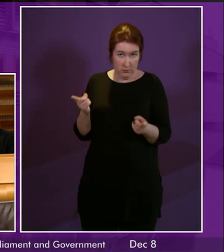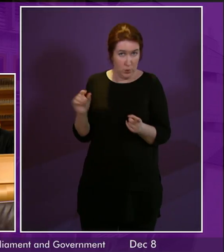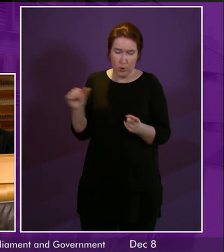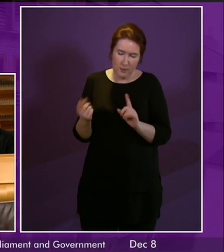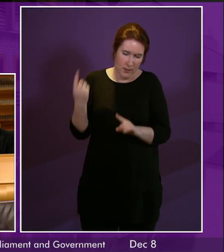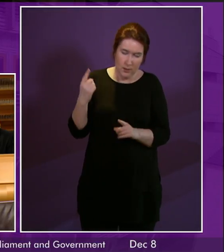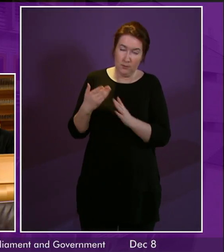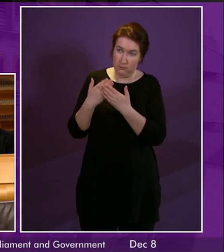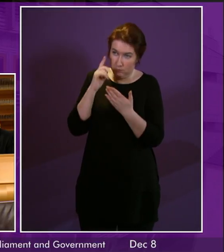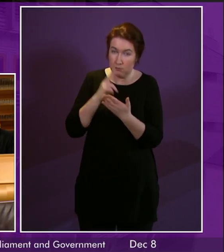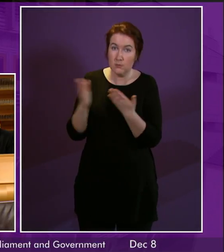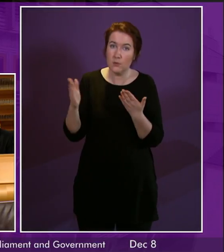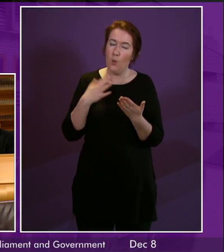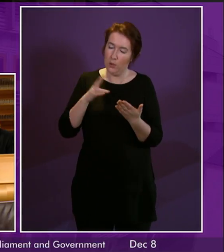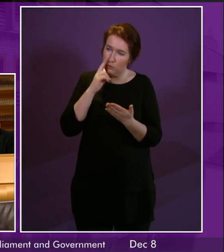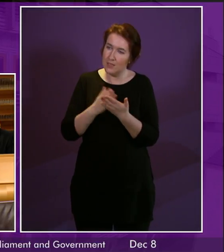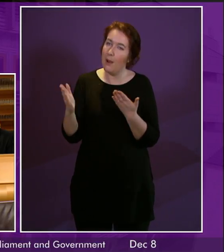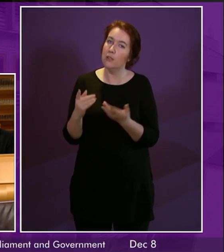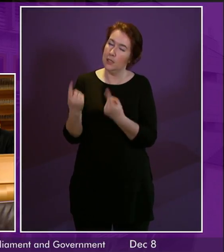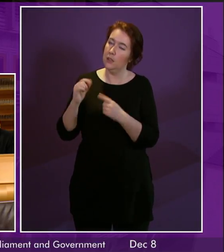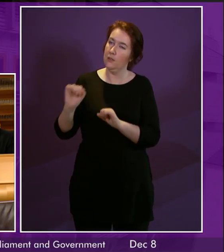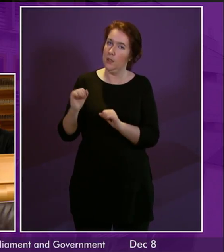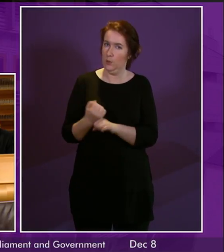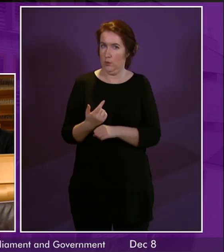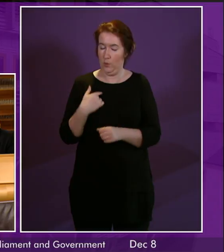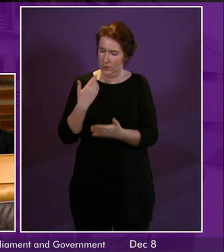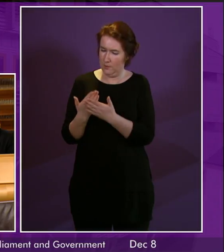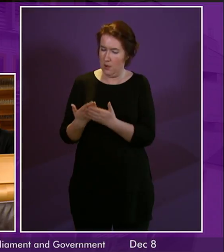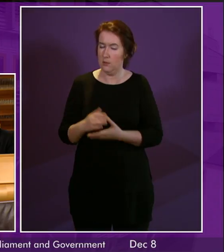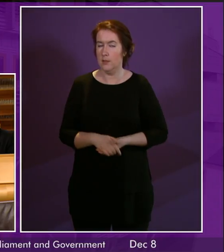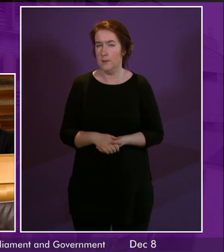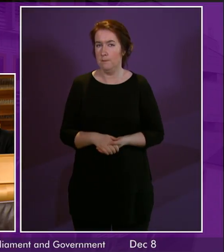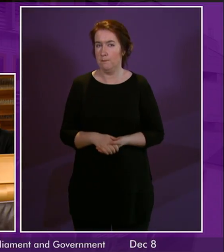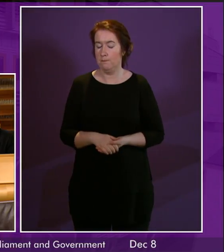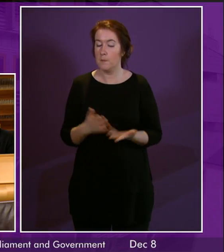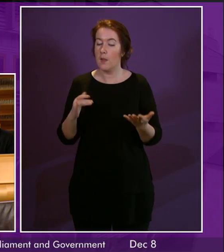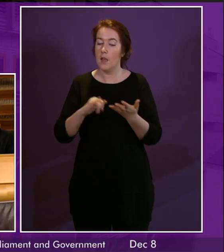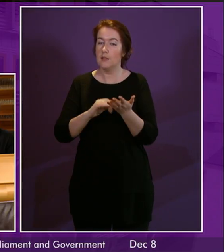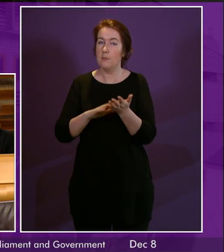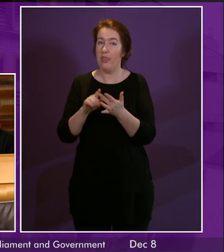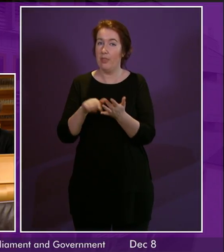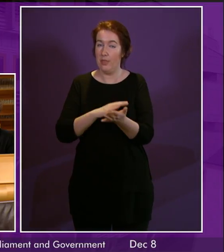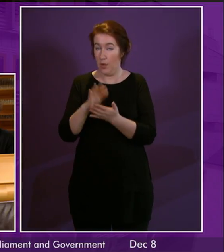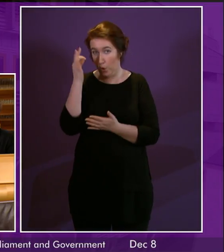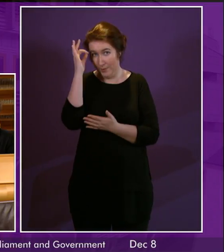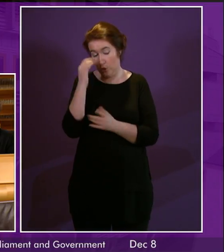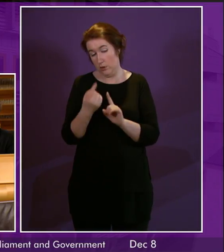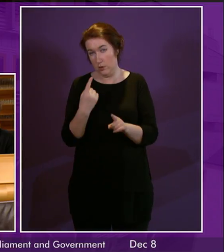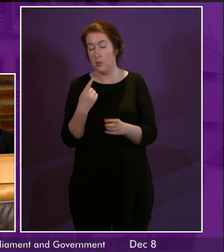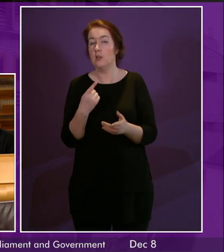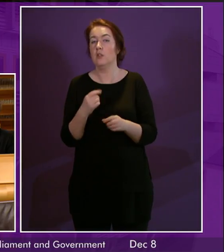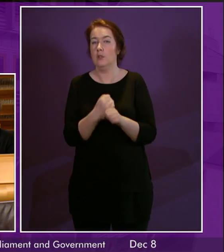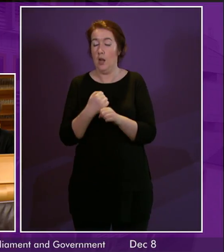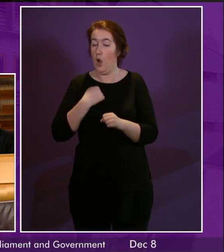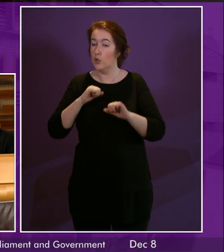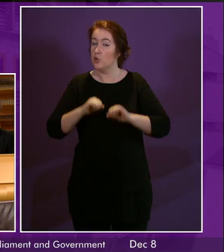very opposite of the openness and accountability that we rightly demand. The Smith Commission generally, and our chairman, Lord Smith